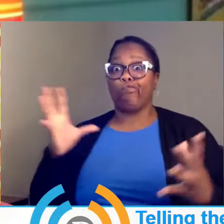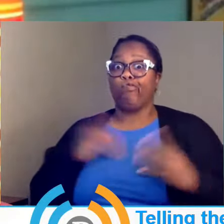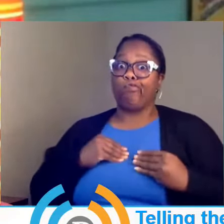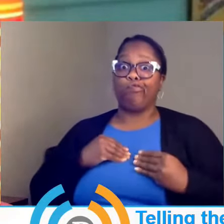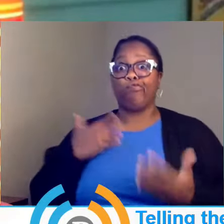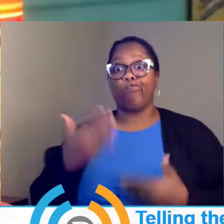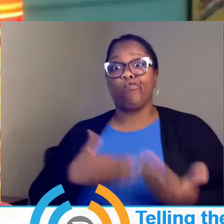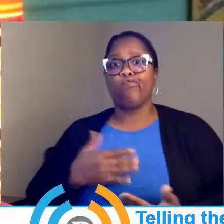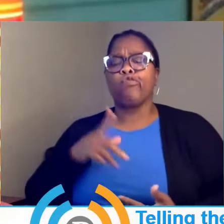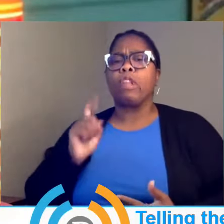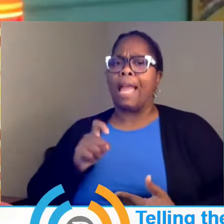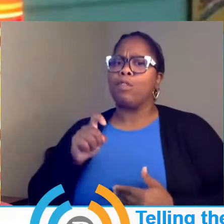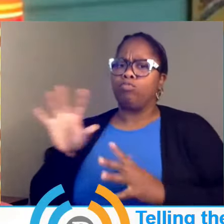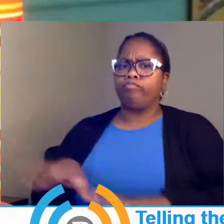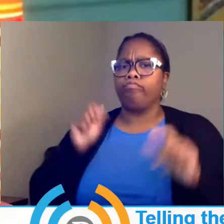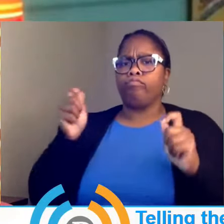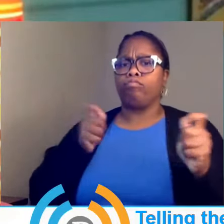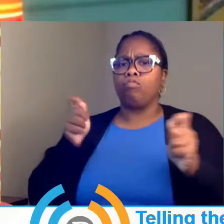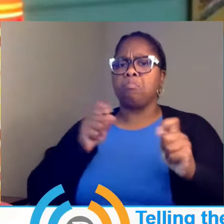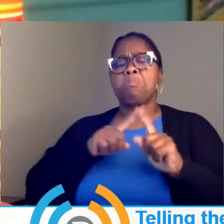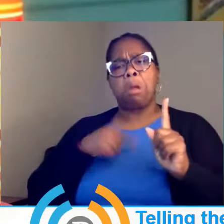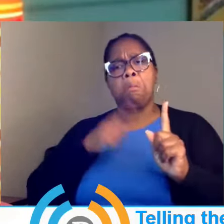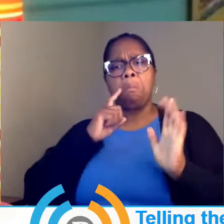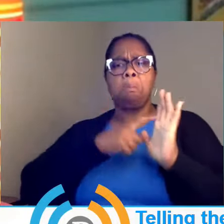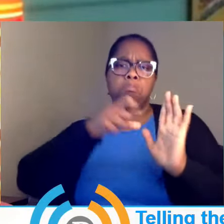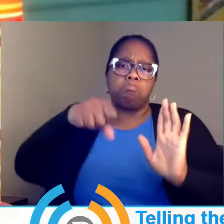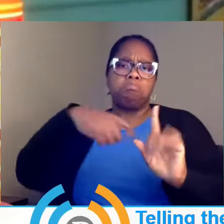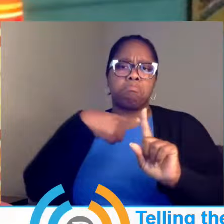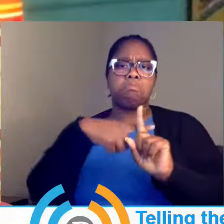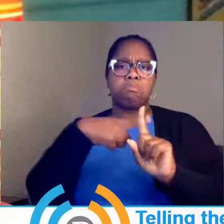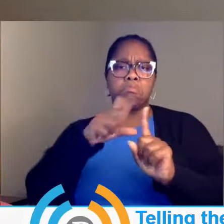do see this positive movement taking place.